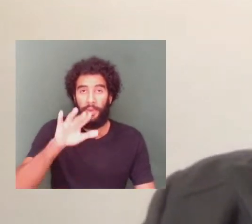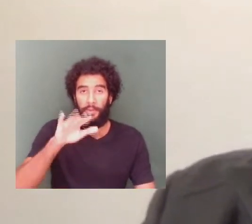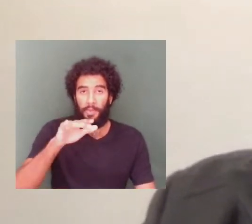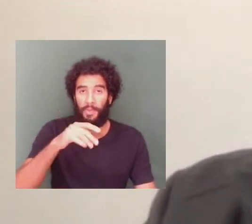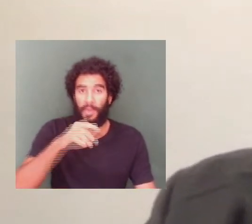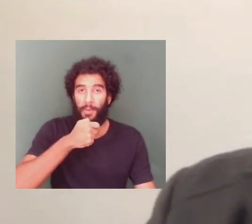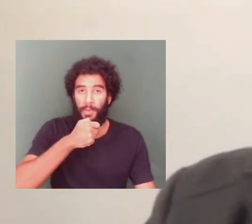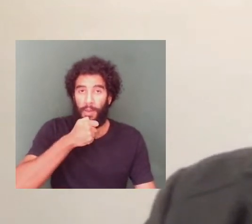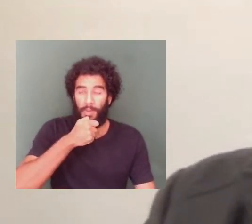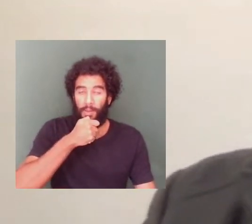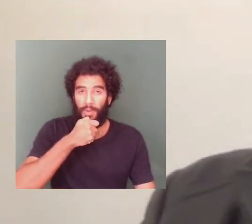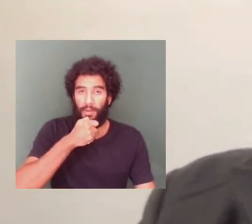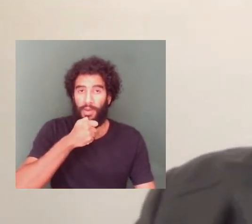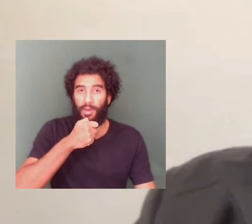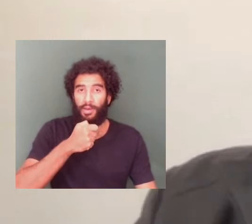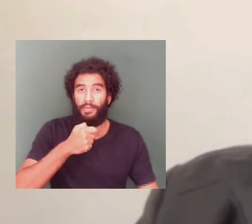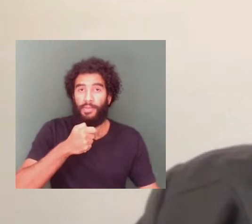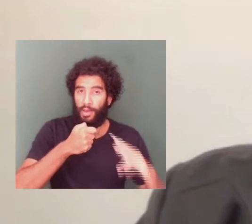Perdão.